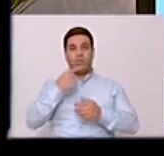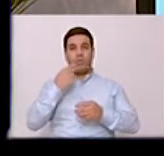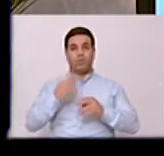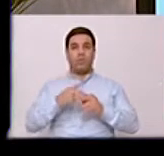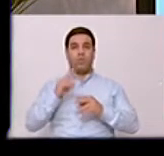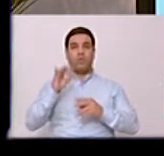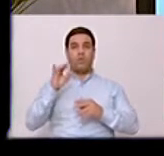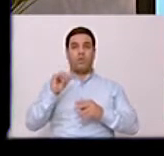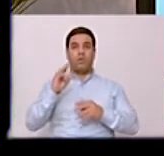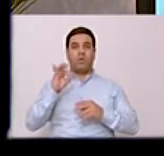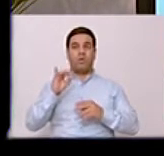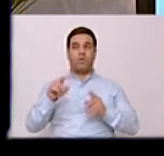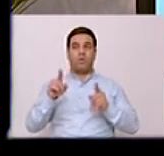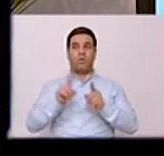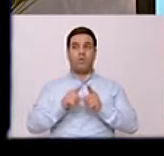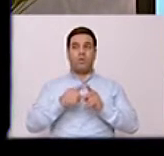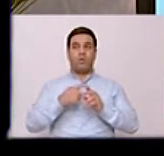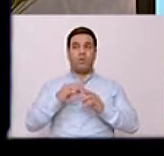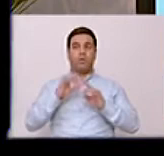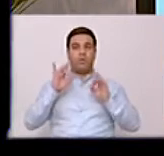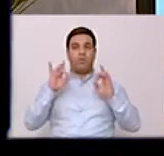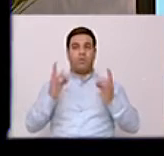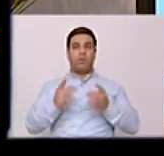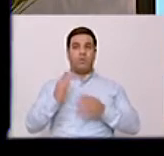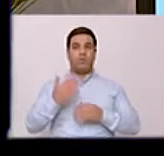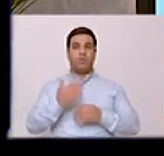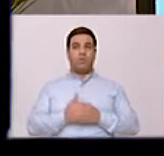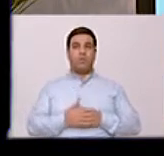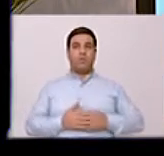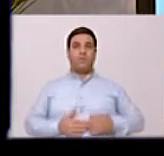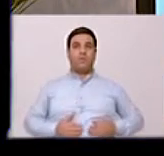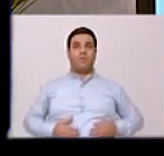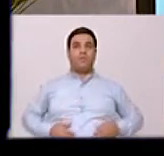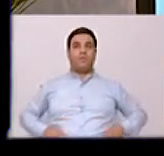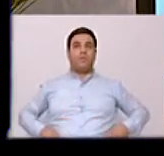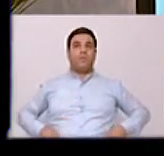qozi kalon sifatida gavdalanadi.